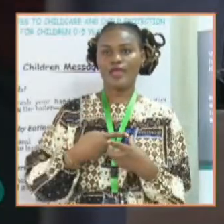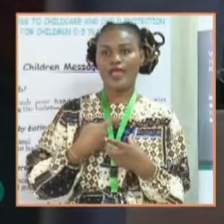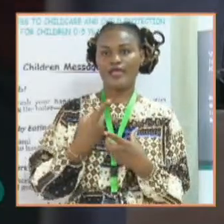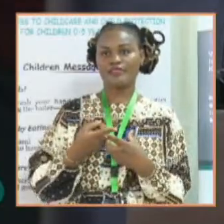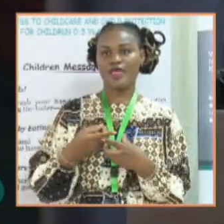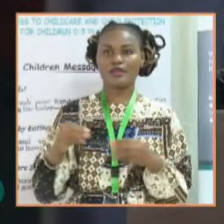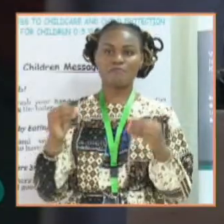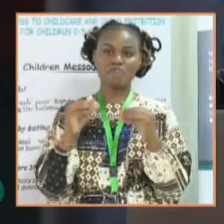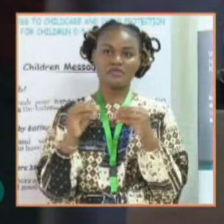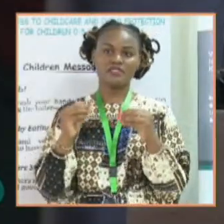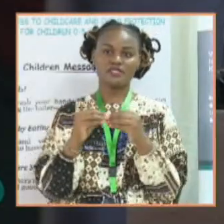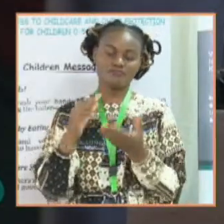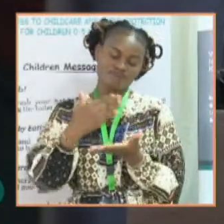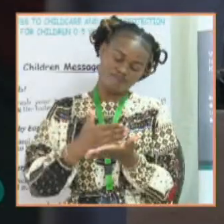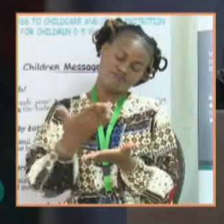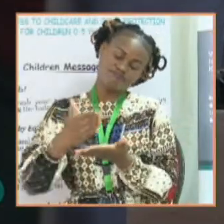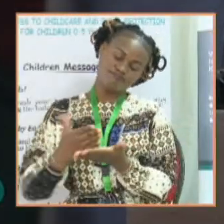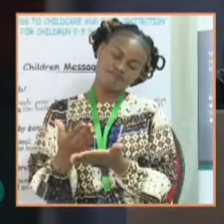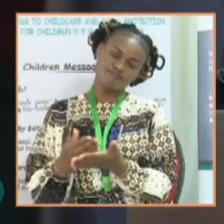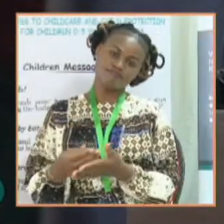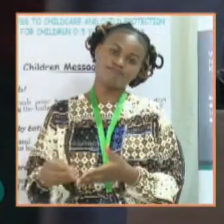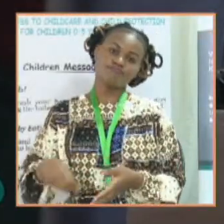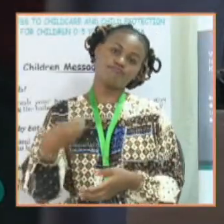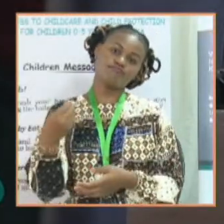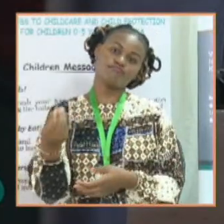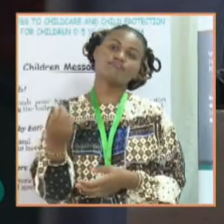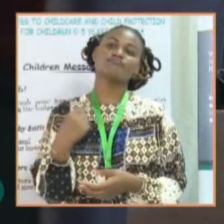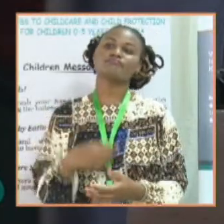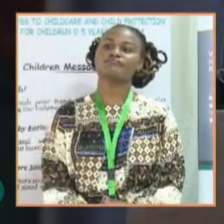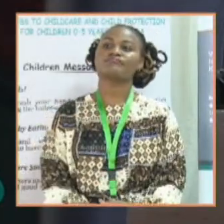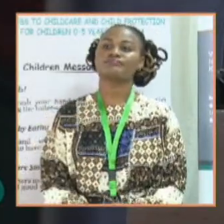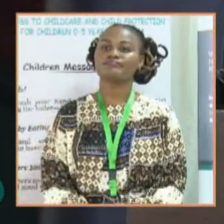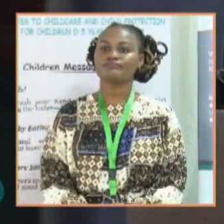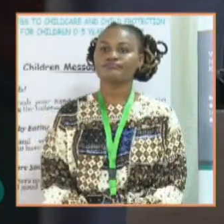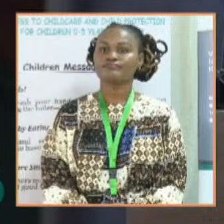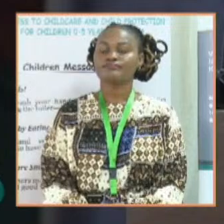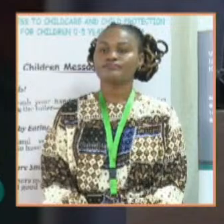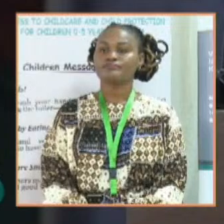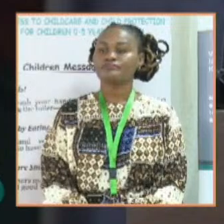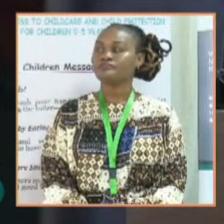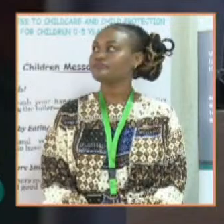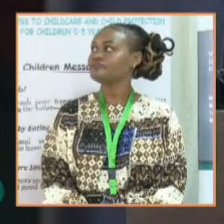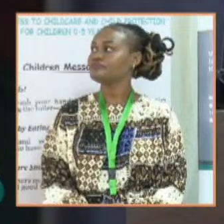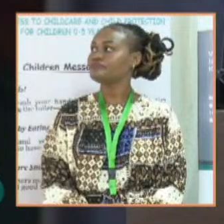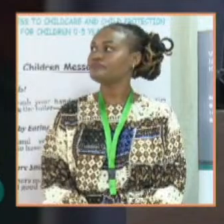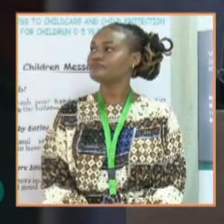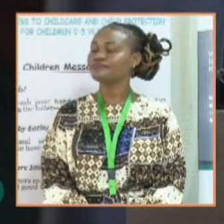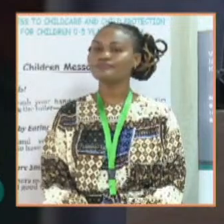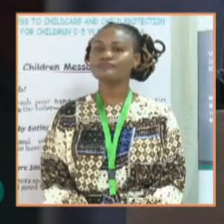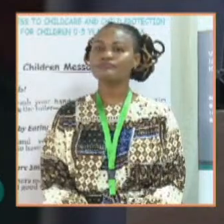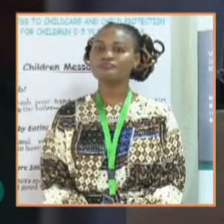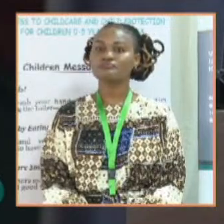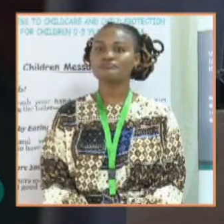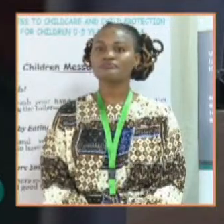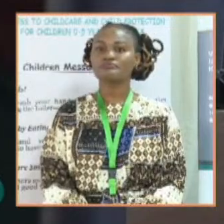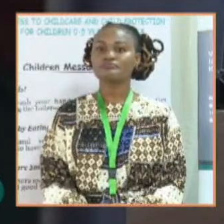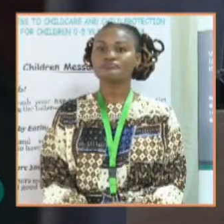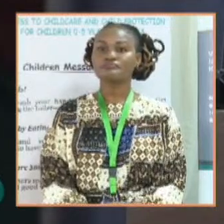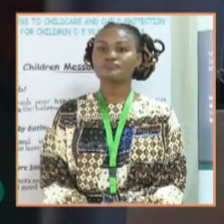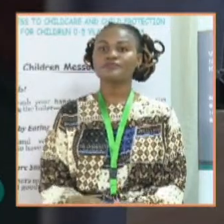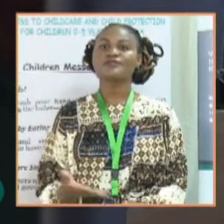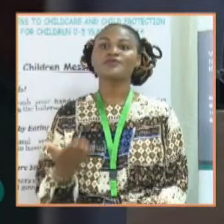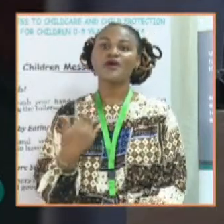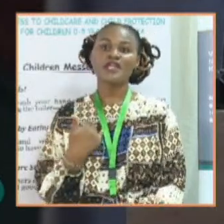path straight ahead. Partners came together and put for you to be able to talk to them more, mingle with them more, ask